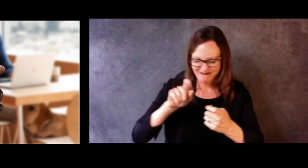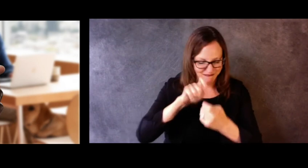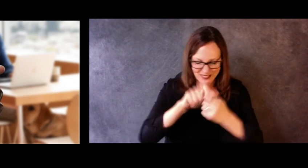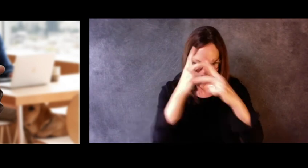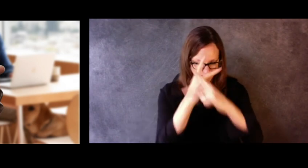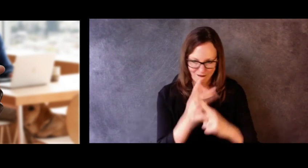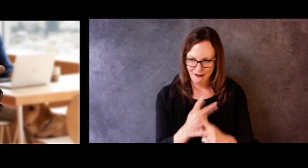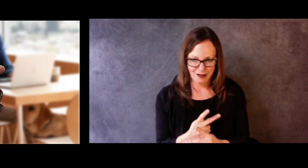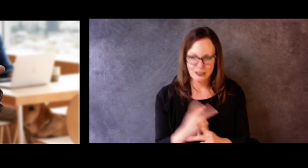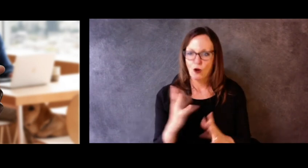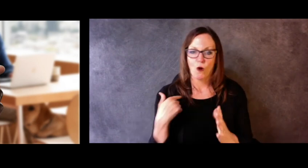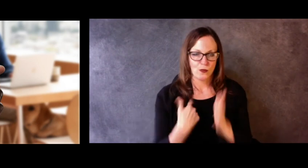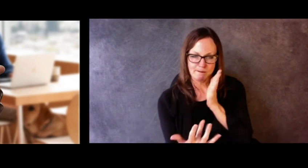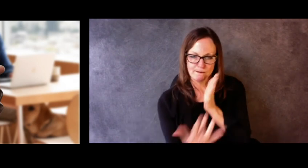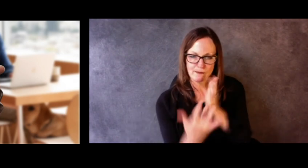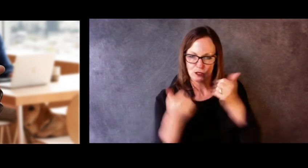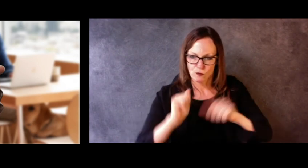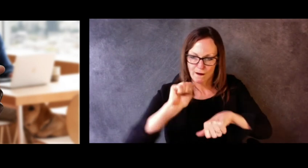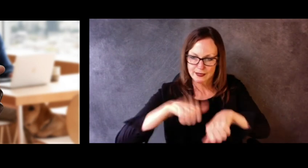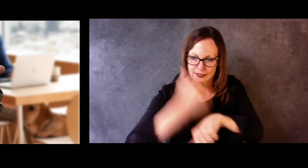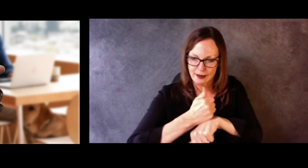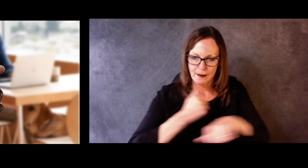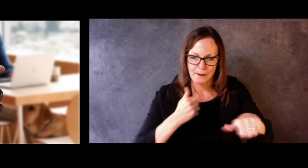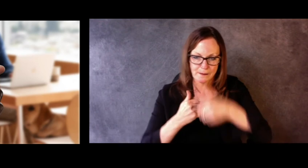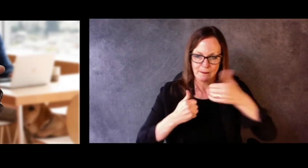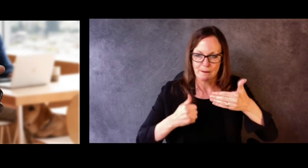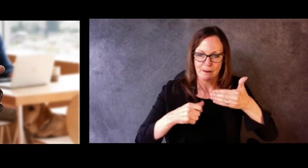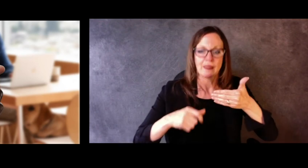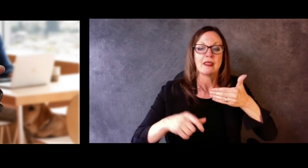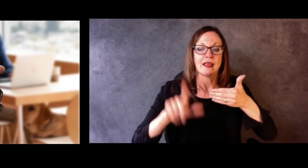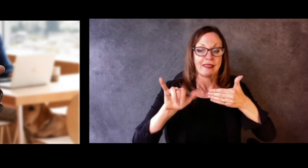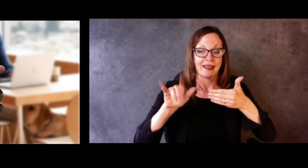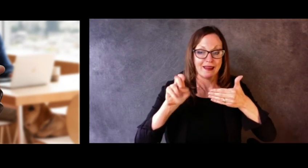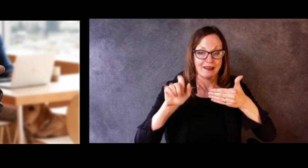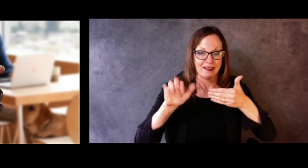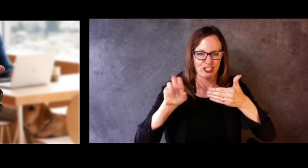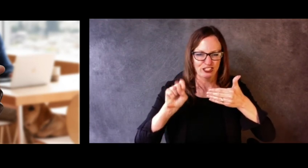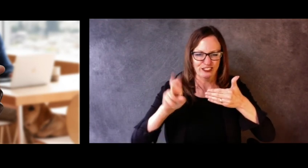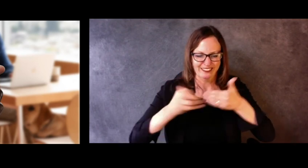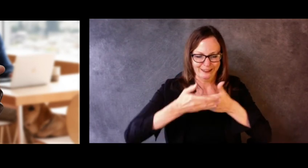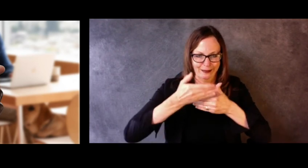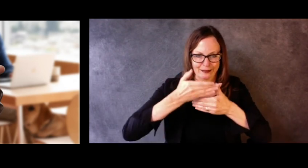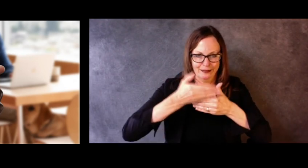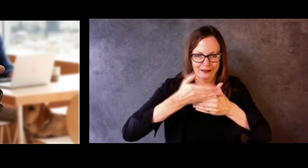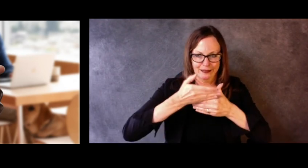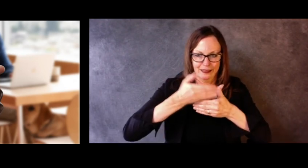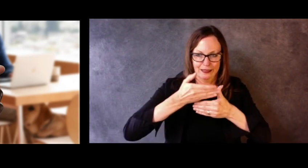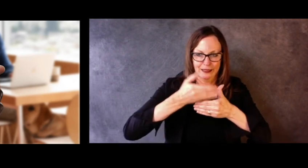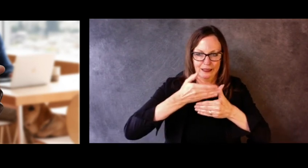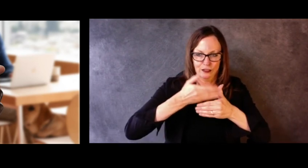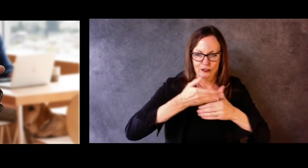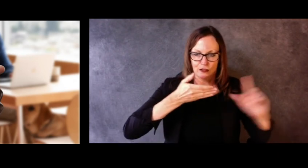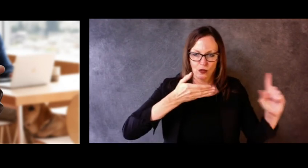increasing the accuracy. And when you combine the cutting-edge LiDAR scanner with the powerful depth frameworks in iOS and iPadOS and